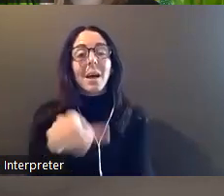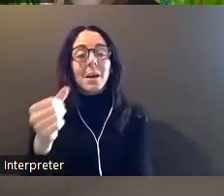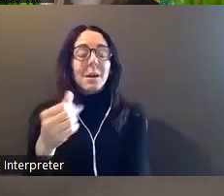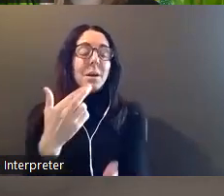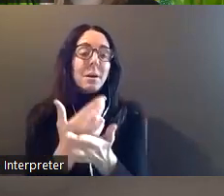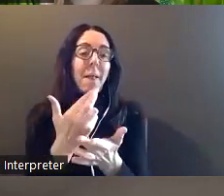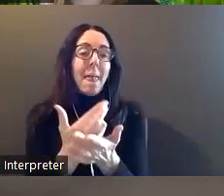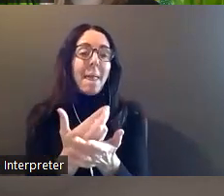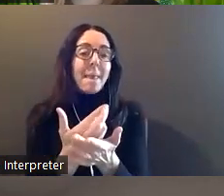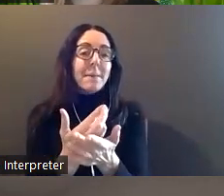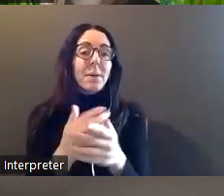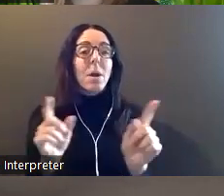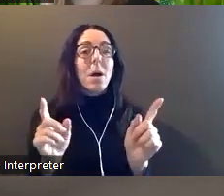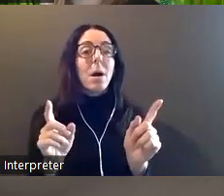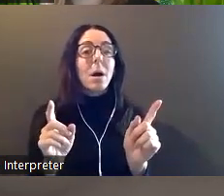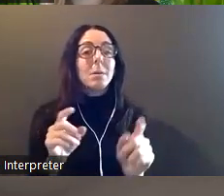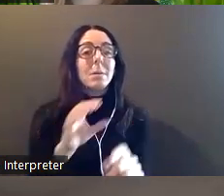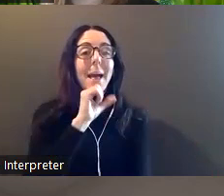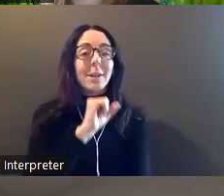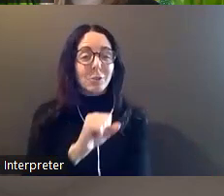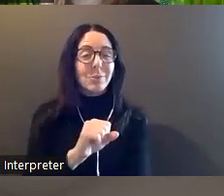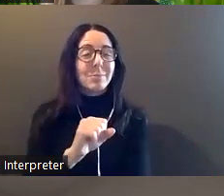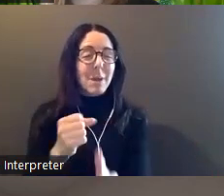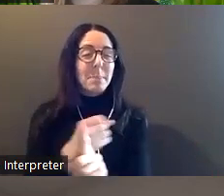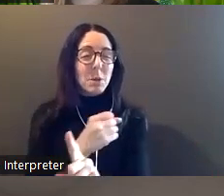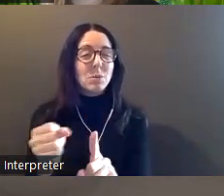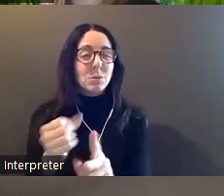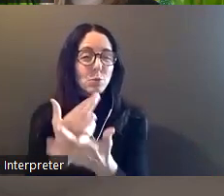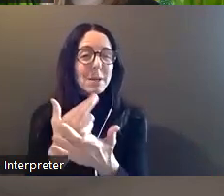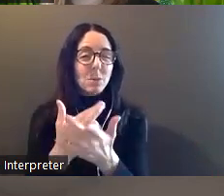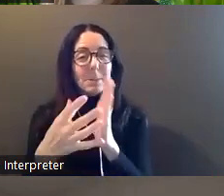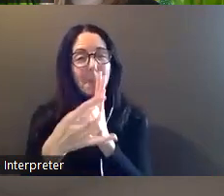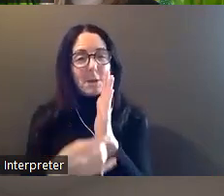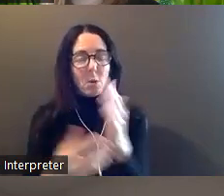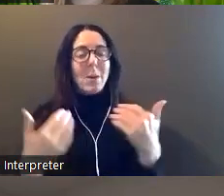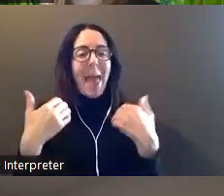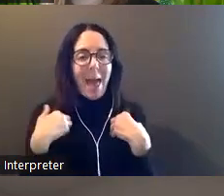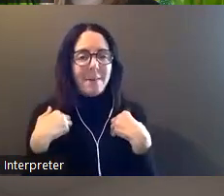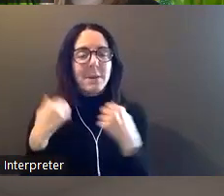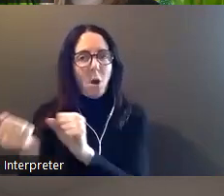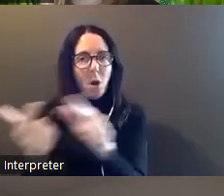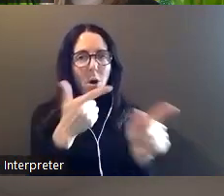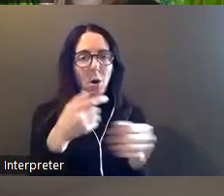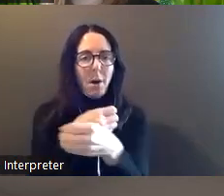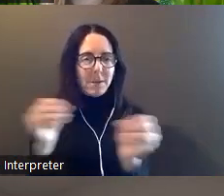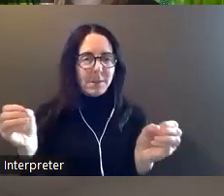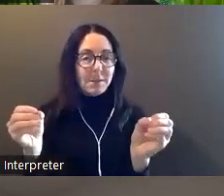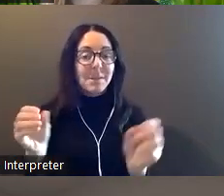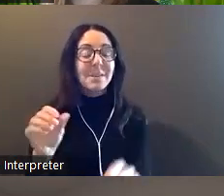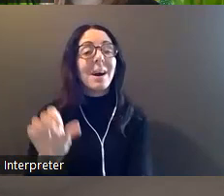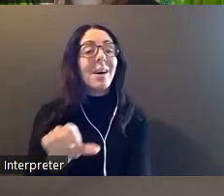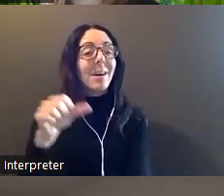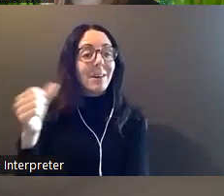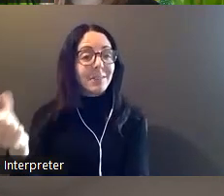elder abuse resource binder, and we have one of those in each of our office, as well as an